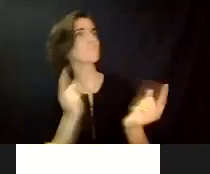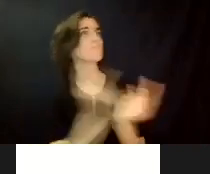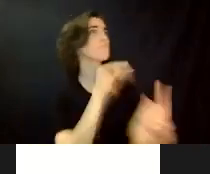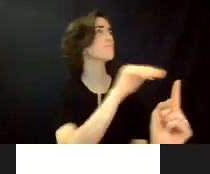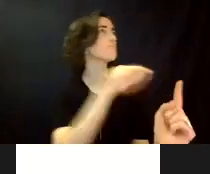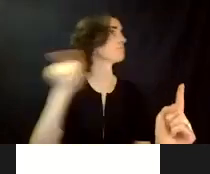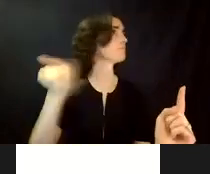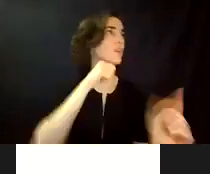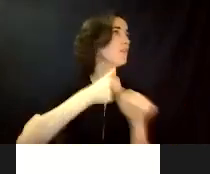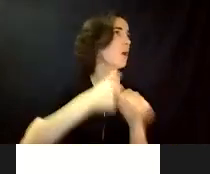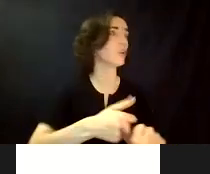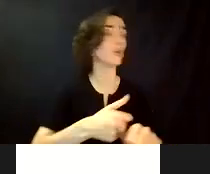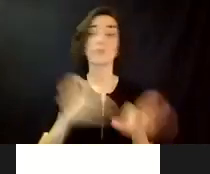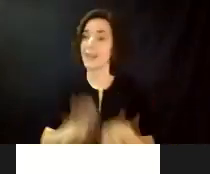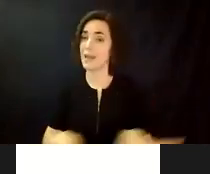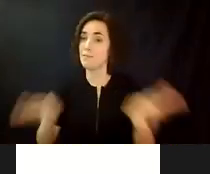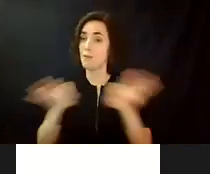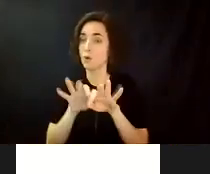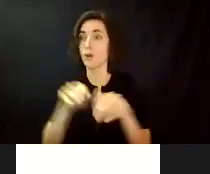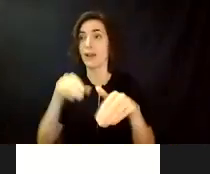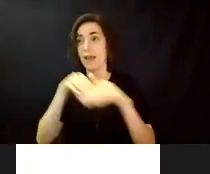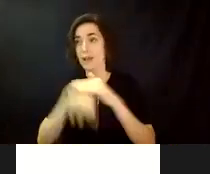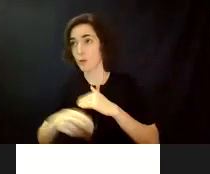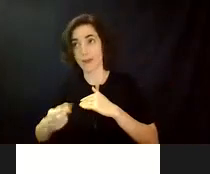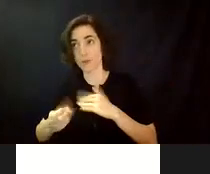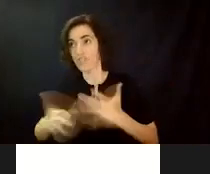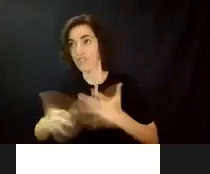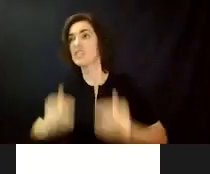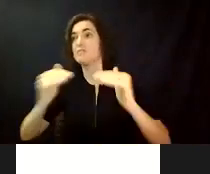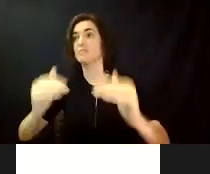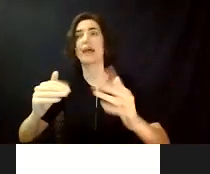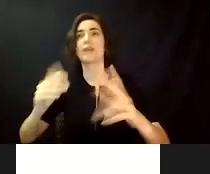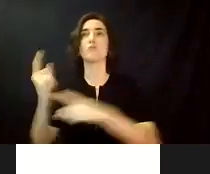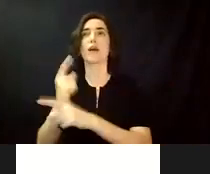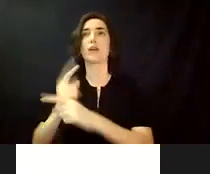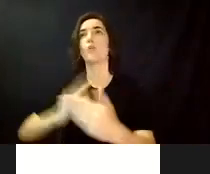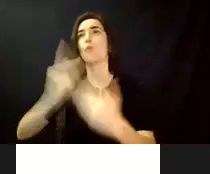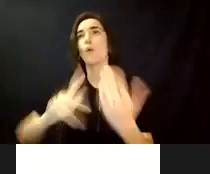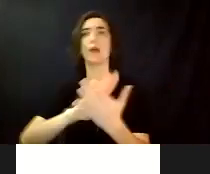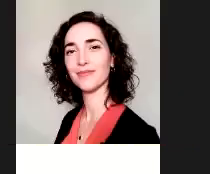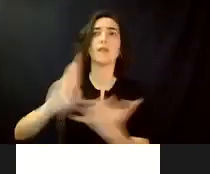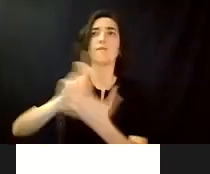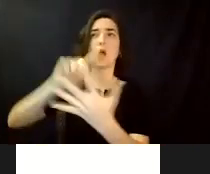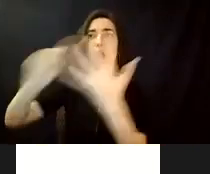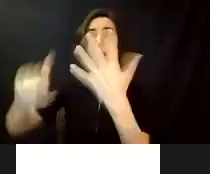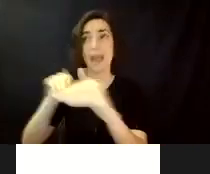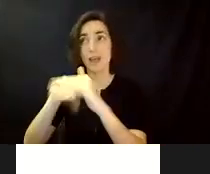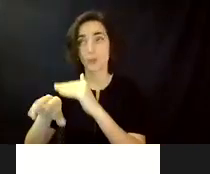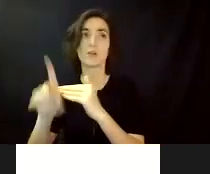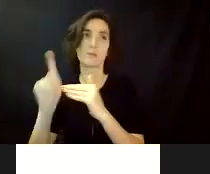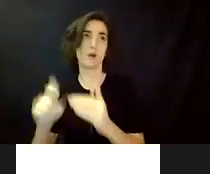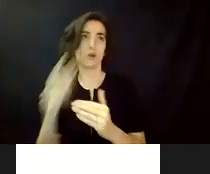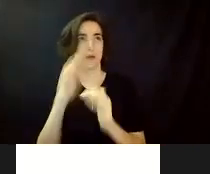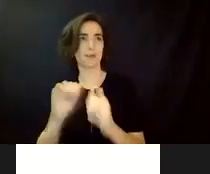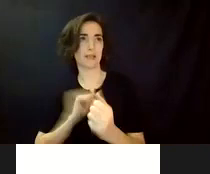a post-secondary program, traditional program. Thank you so much, Dr. Beckers.